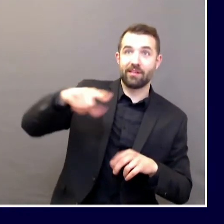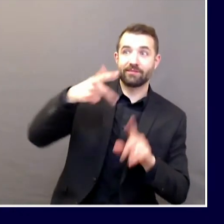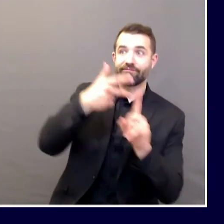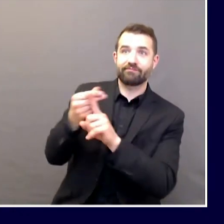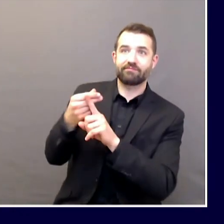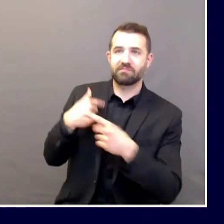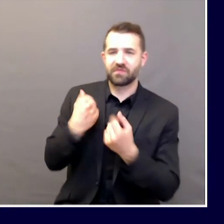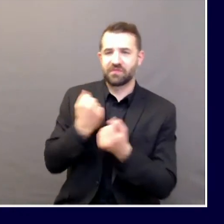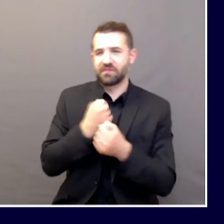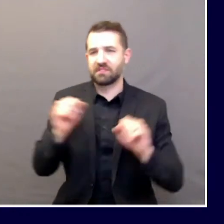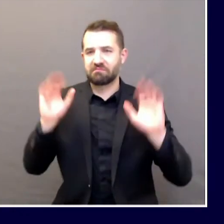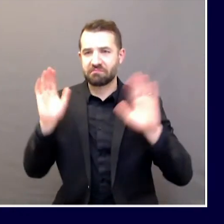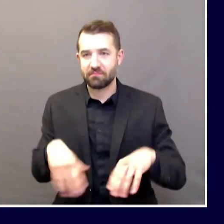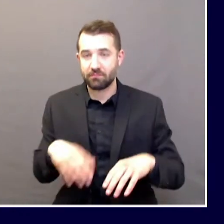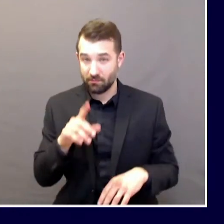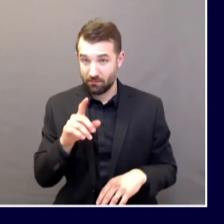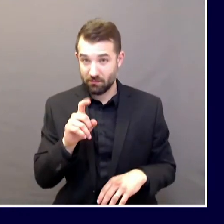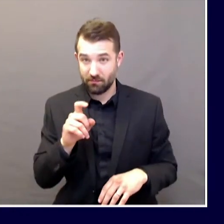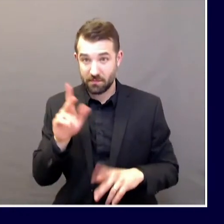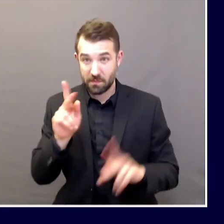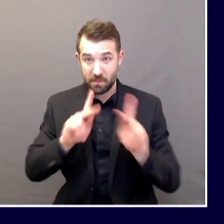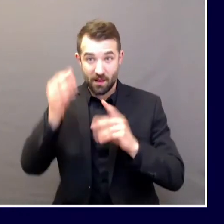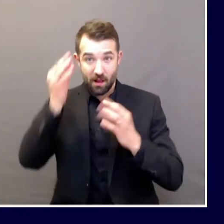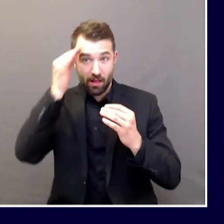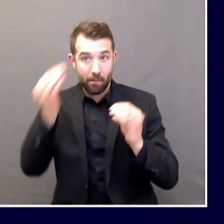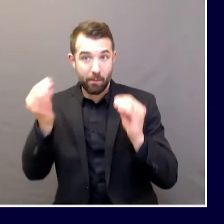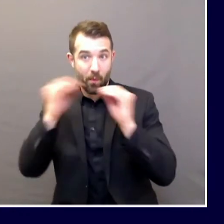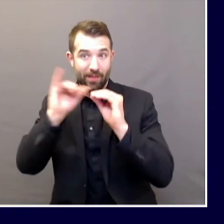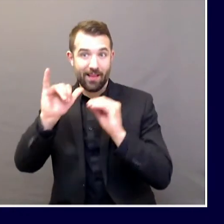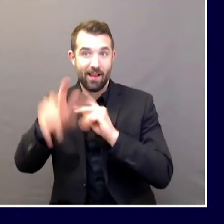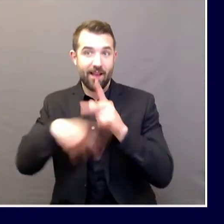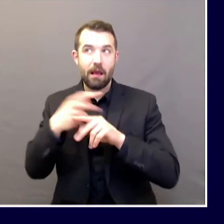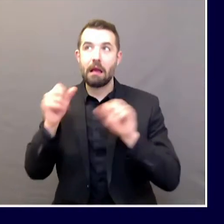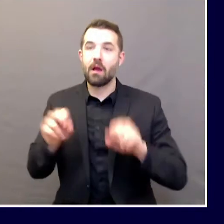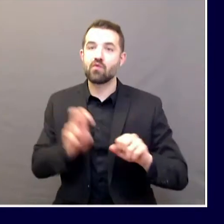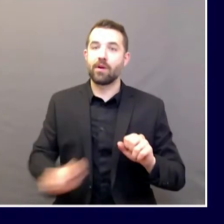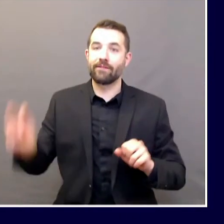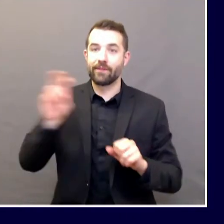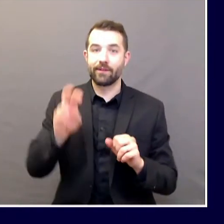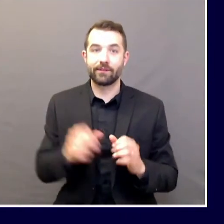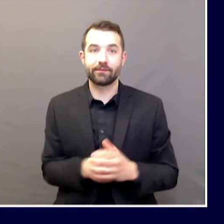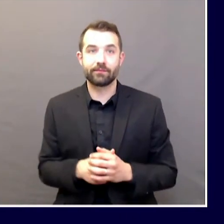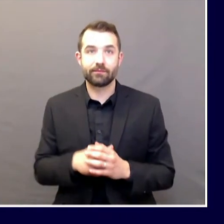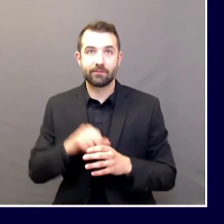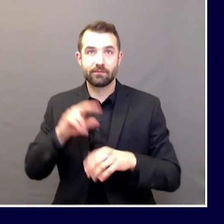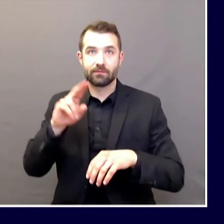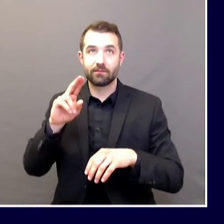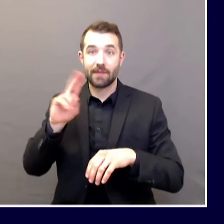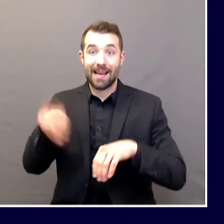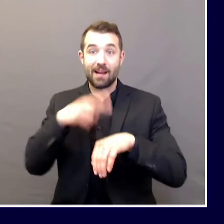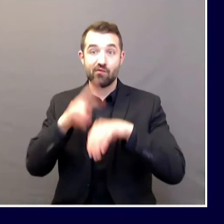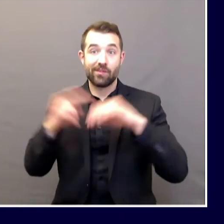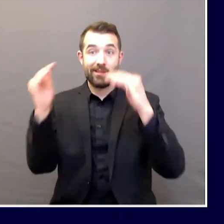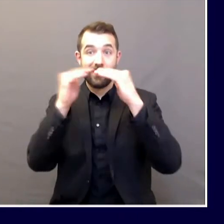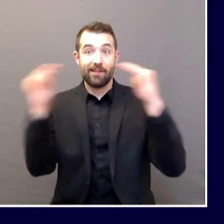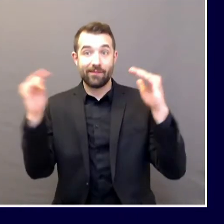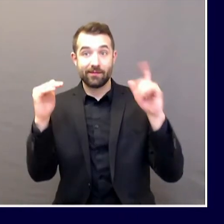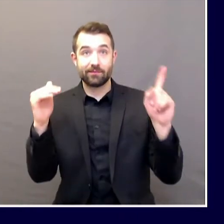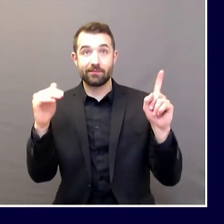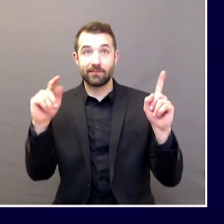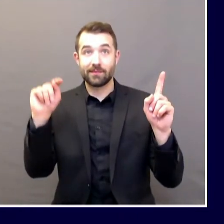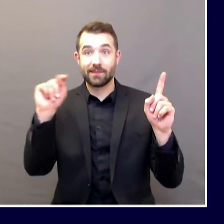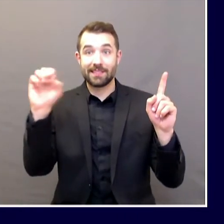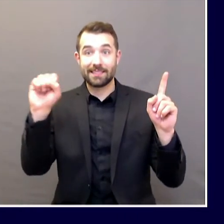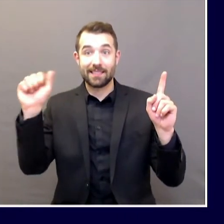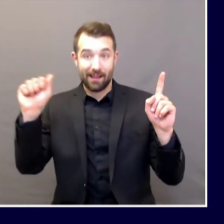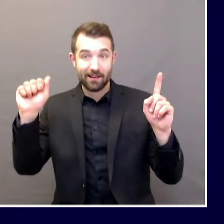at the national level, what's been put out by TSA and others, is that travel across the country is up.